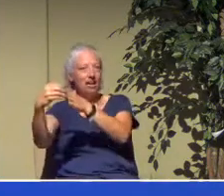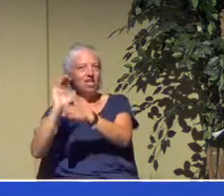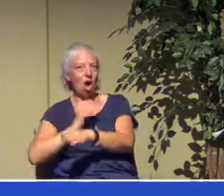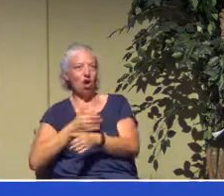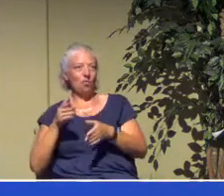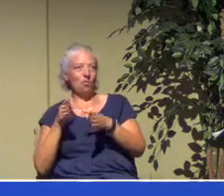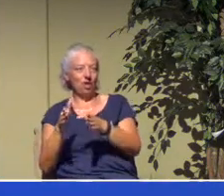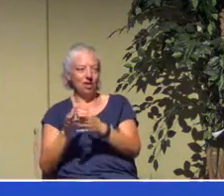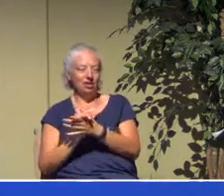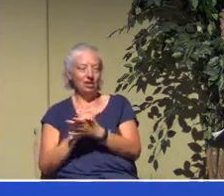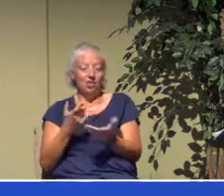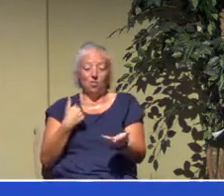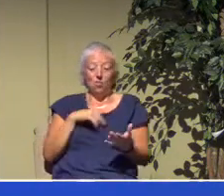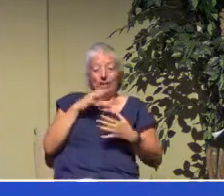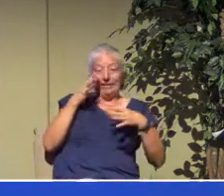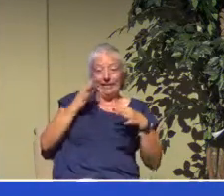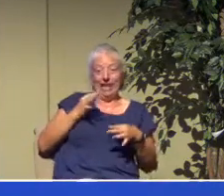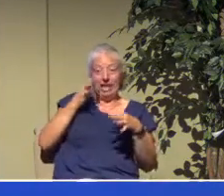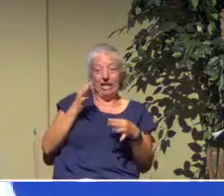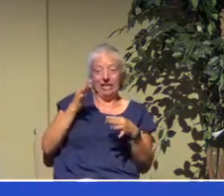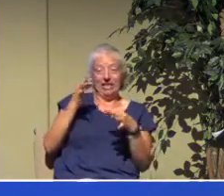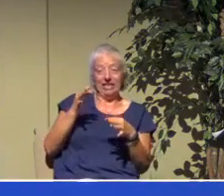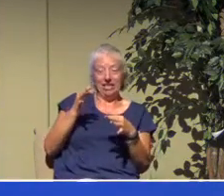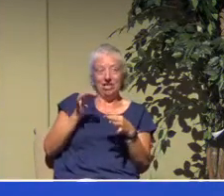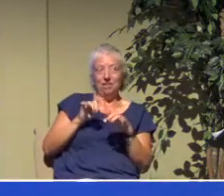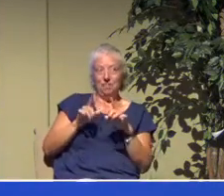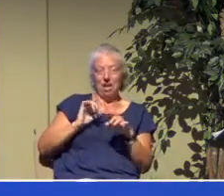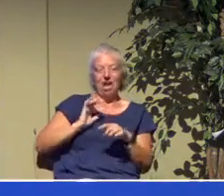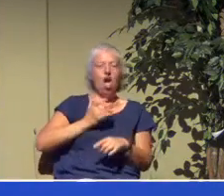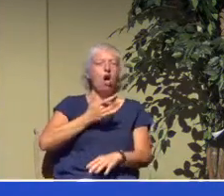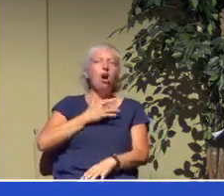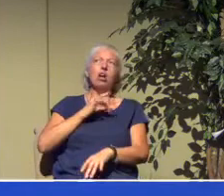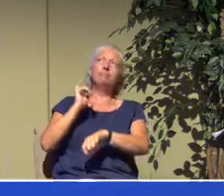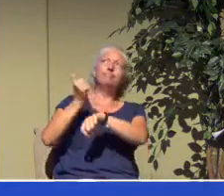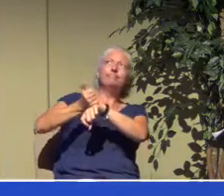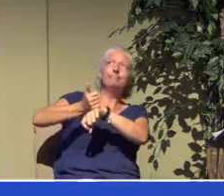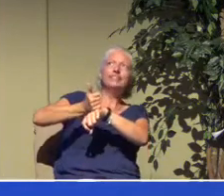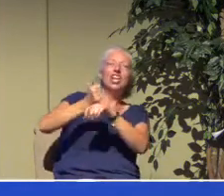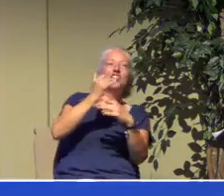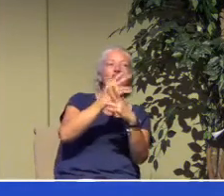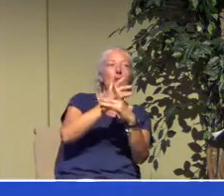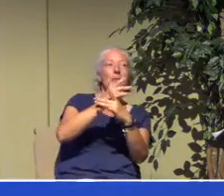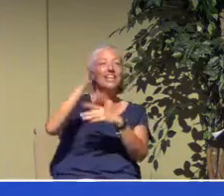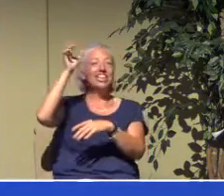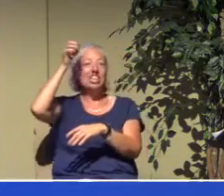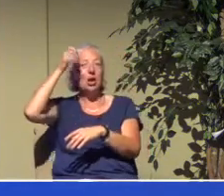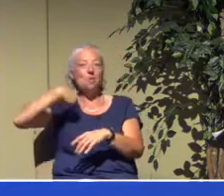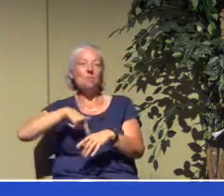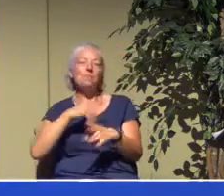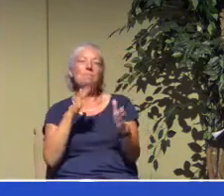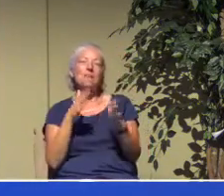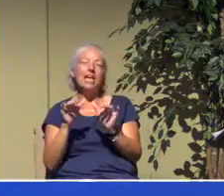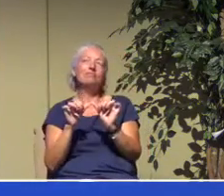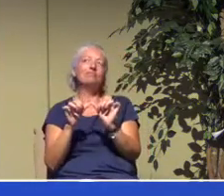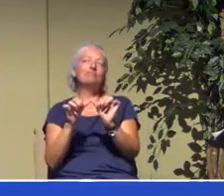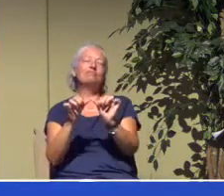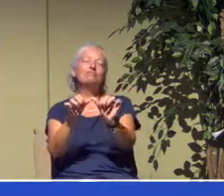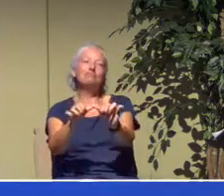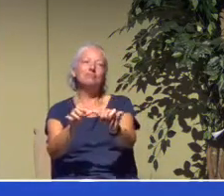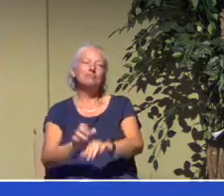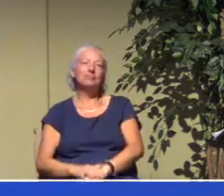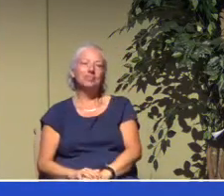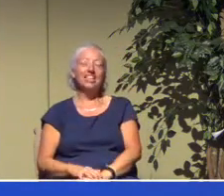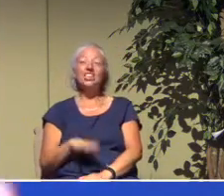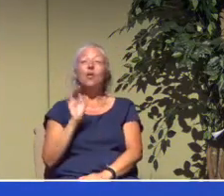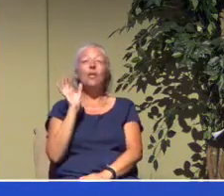make decisions, but our hearts are set on Germany and Europe, and we'll be there for some time anyways. But this is